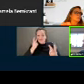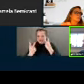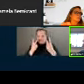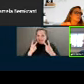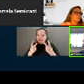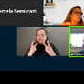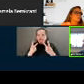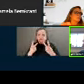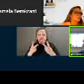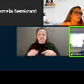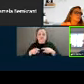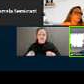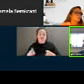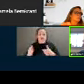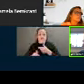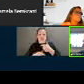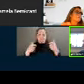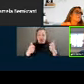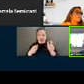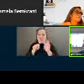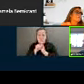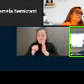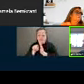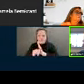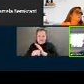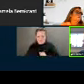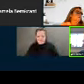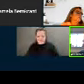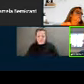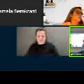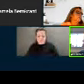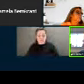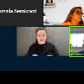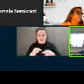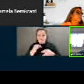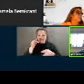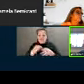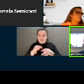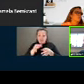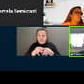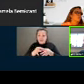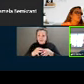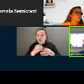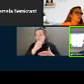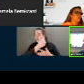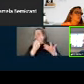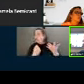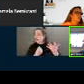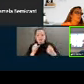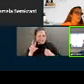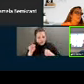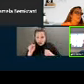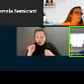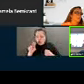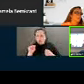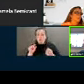incidents. As I said earlier, faith cannot be overvalued. those points of consensus that we work